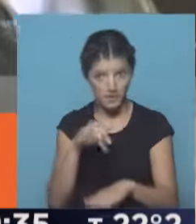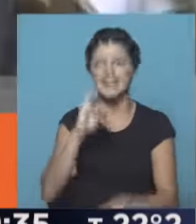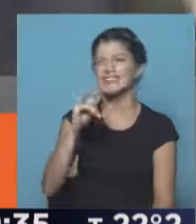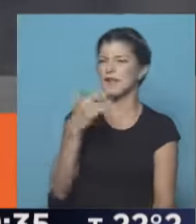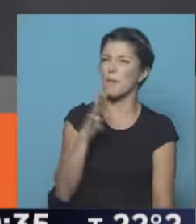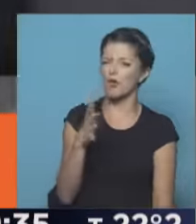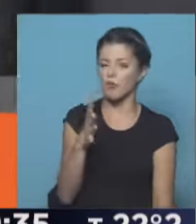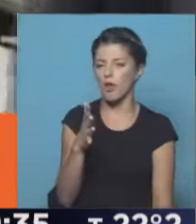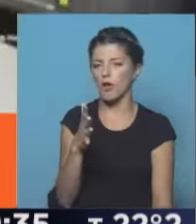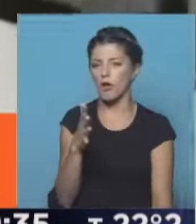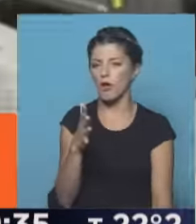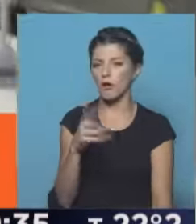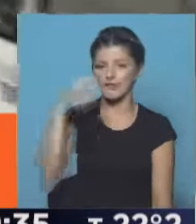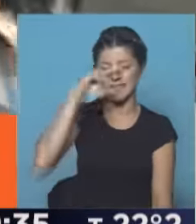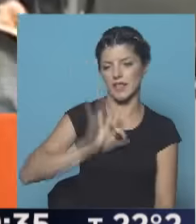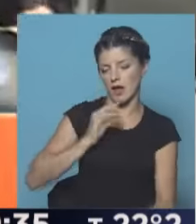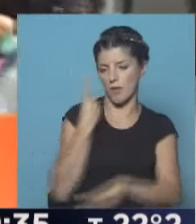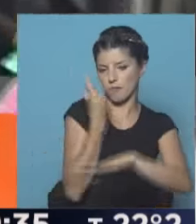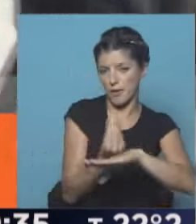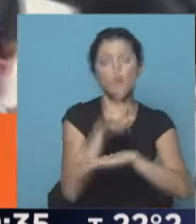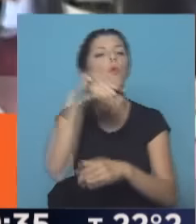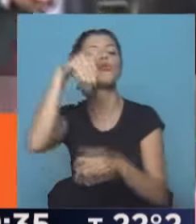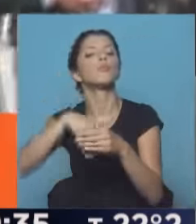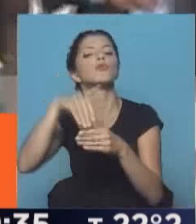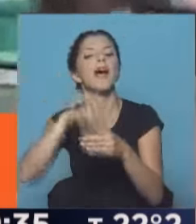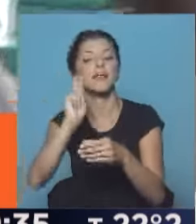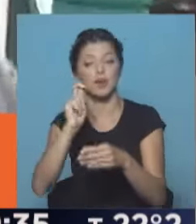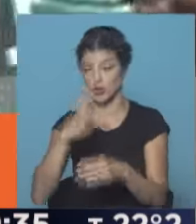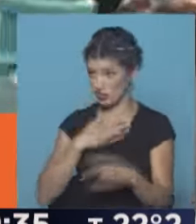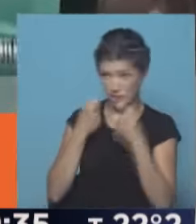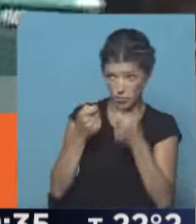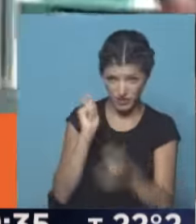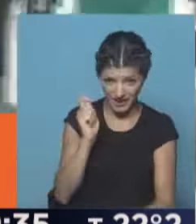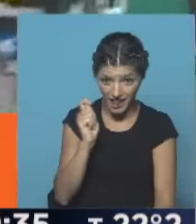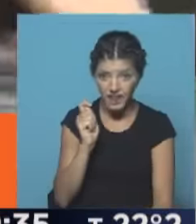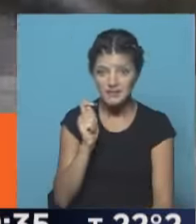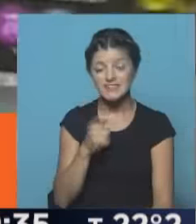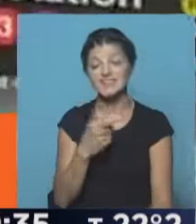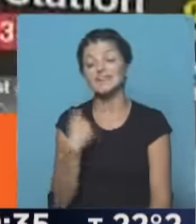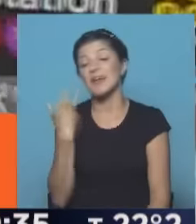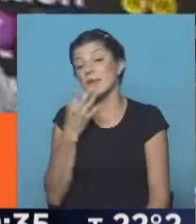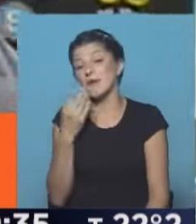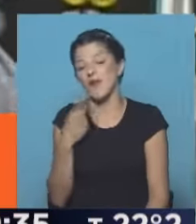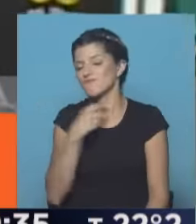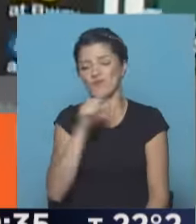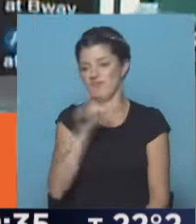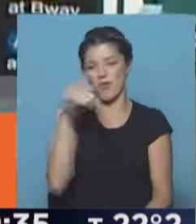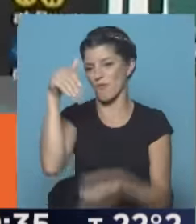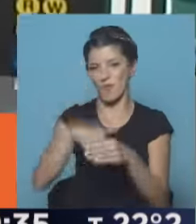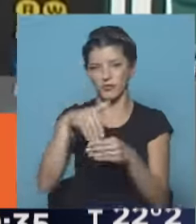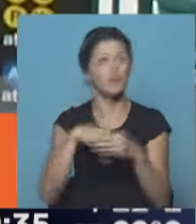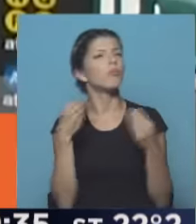bastante, como 7 años. ¿A quién votás? ¿Para quién votó? La verdad, no tengo ganas de votar.